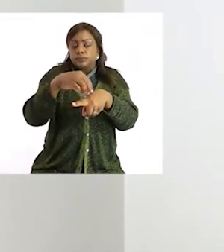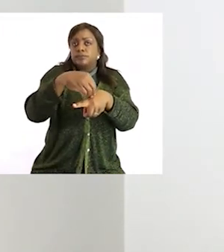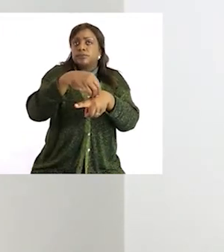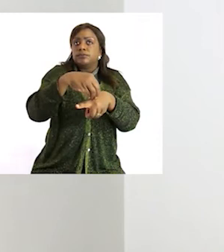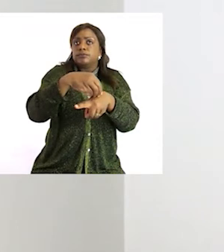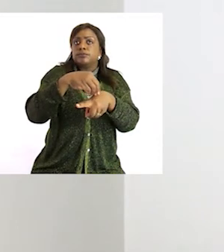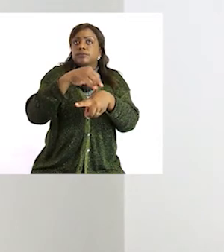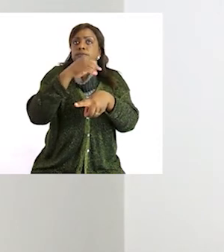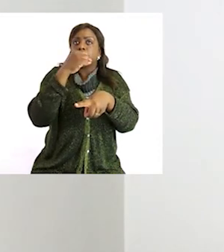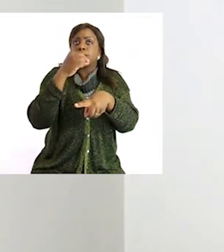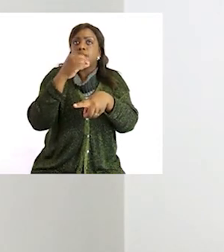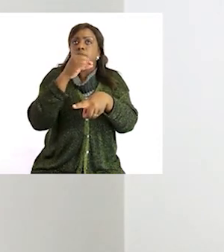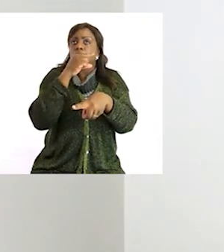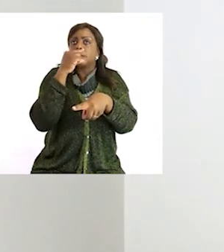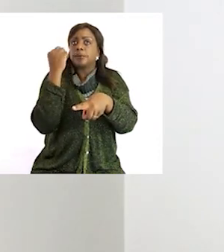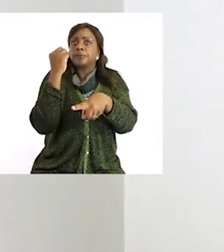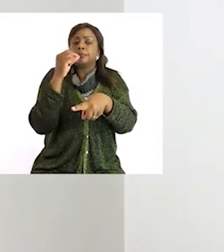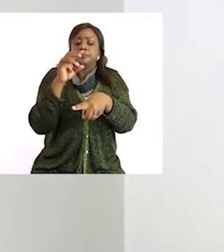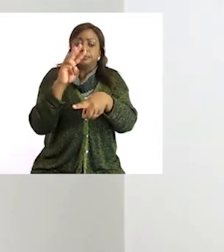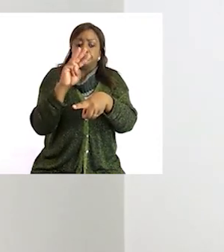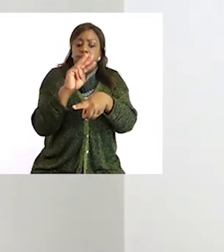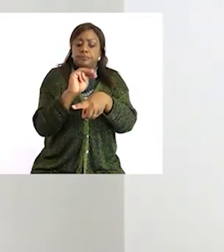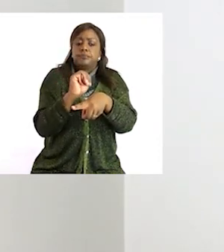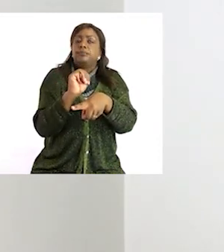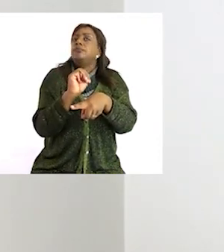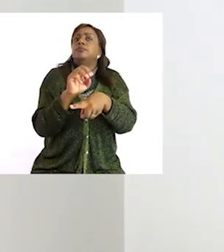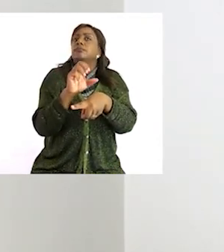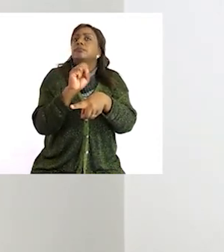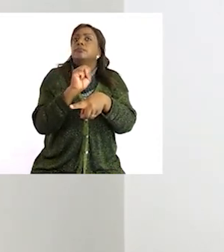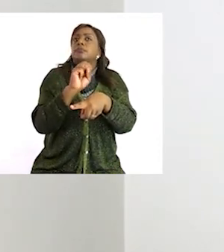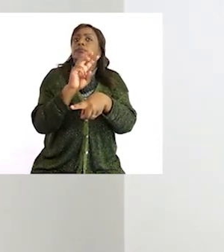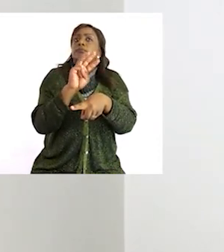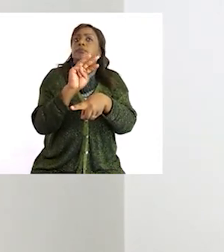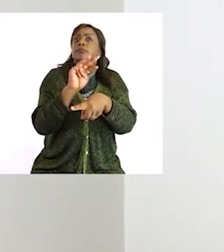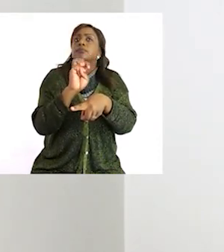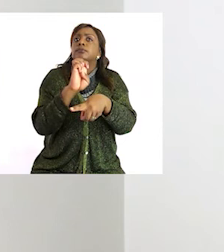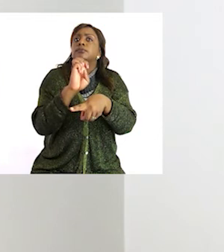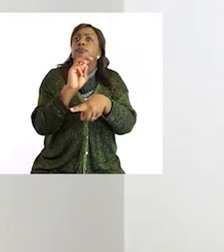referred to as the seminal vessel.